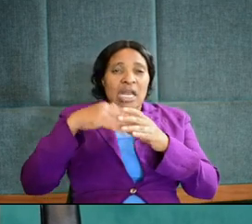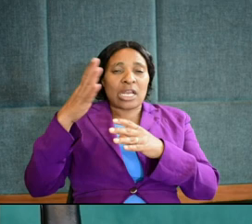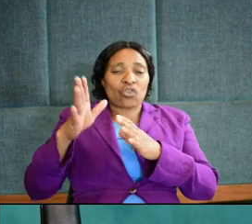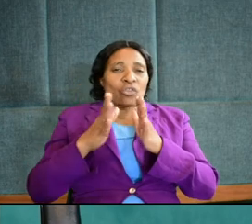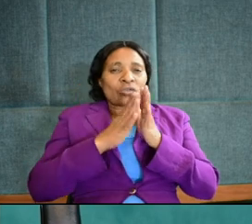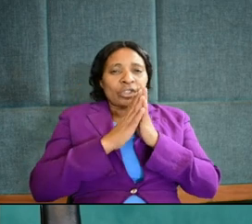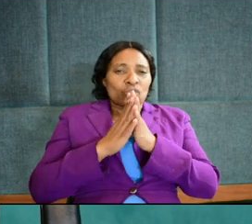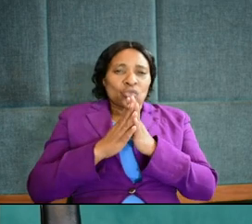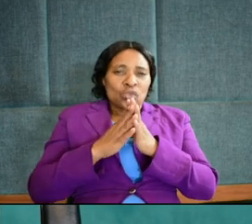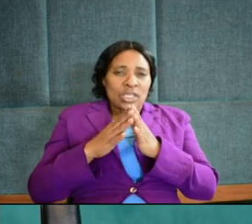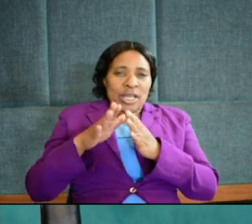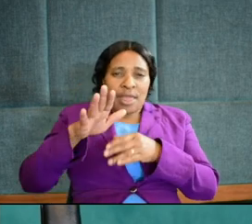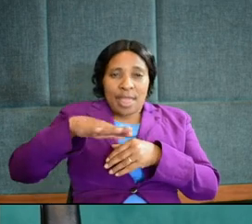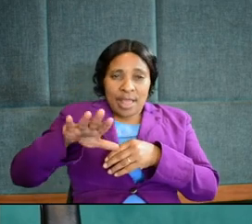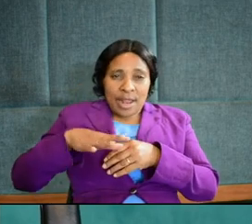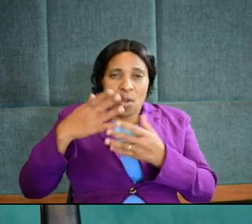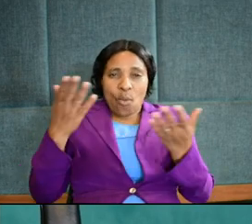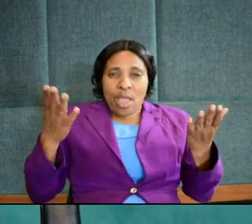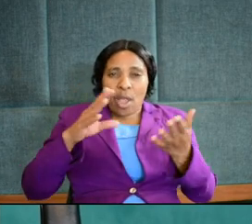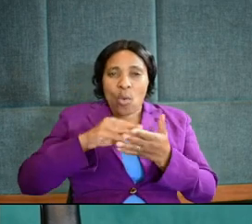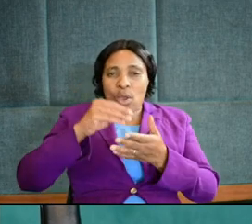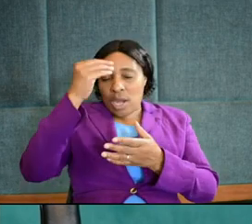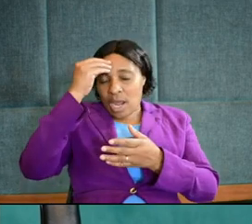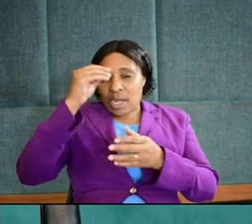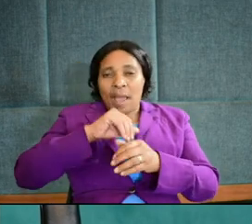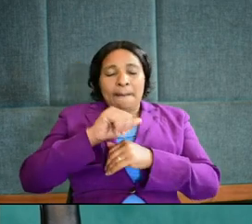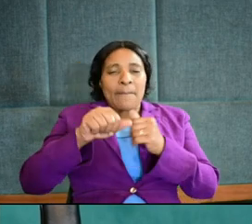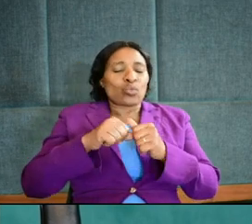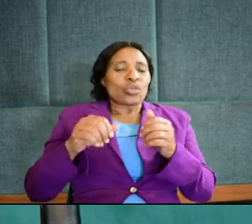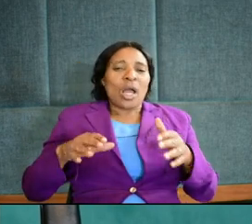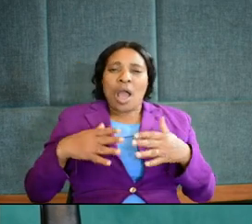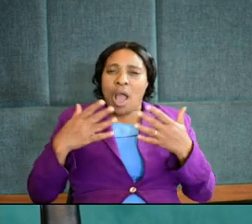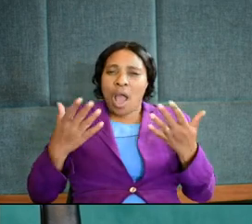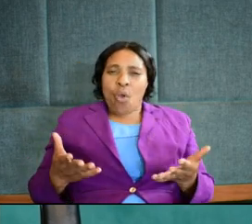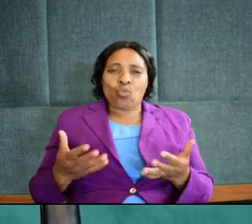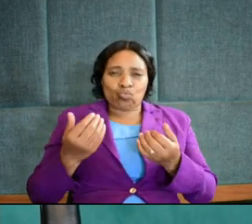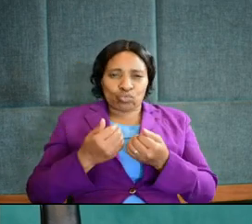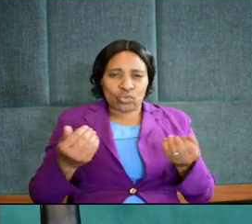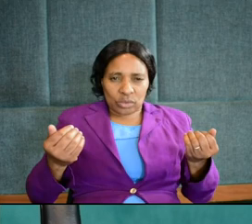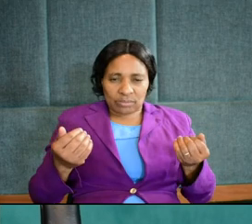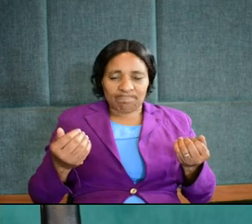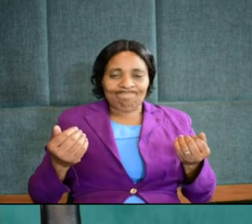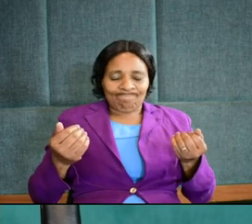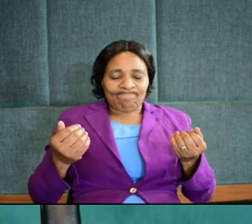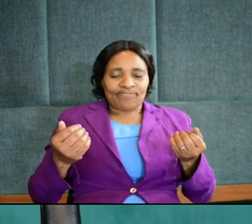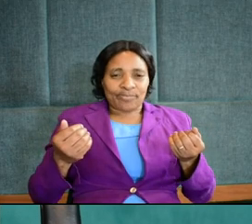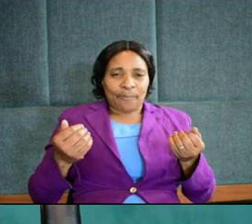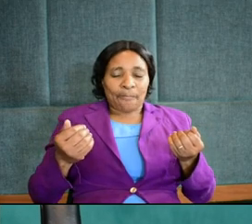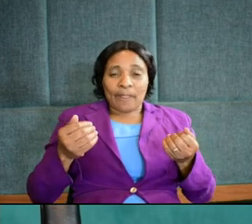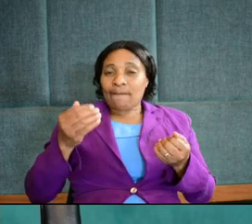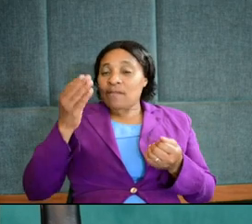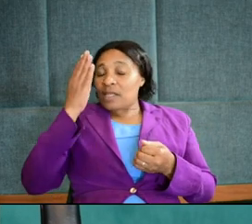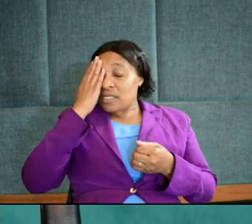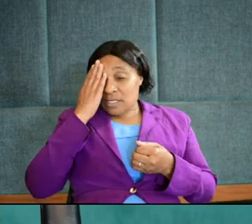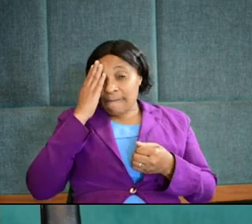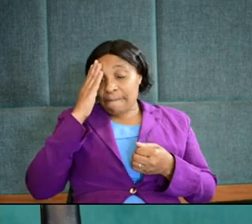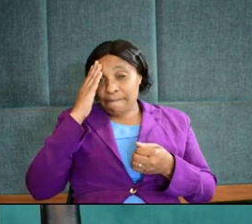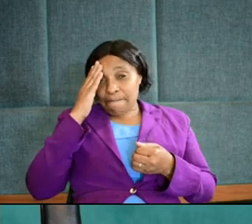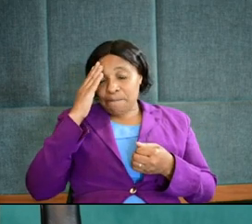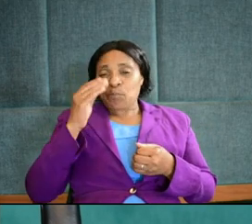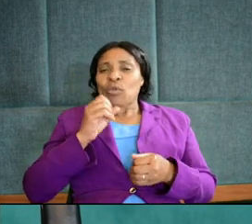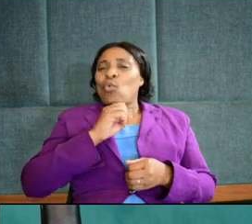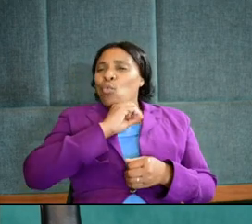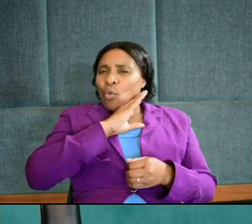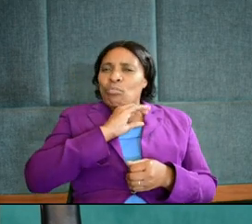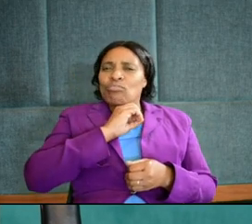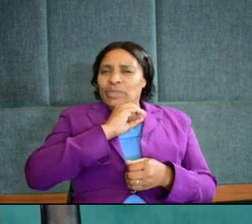section, where we learn about how the children, the Israelites,